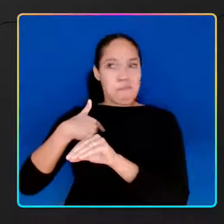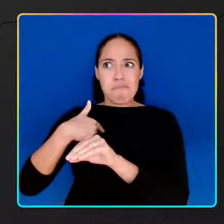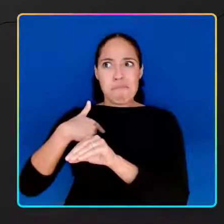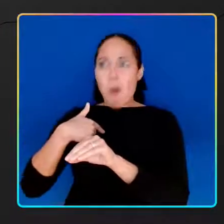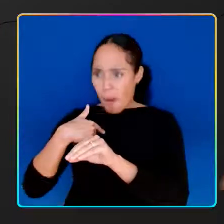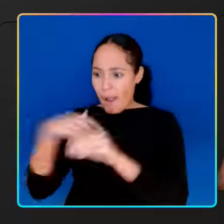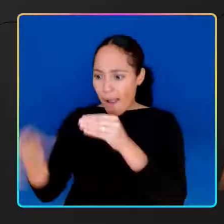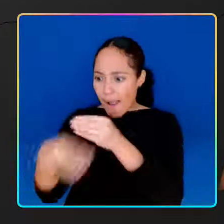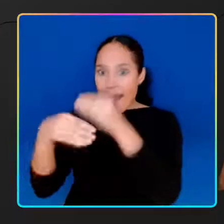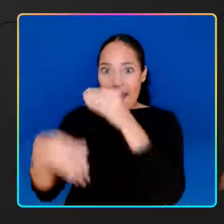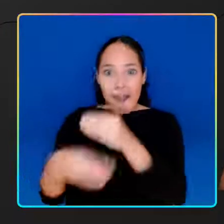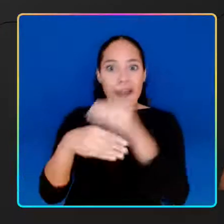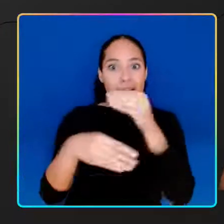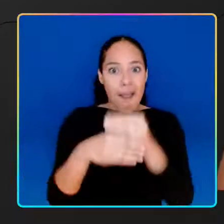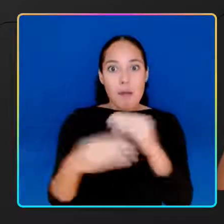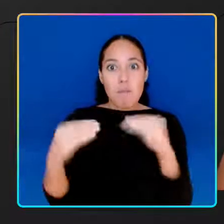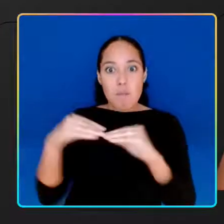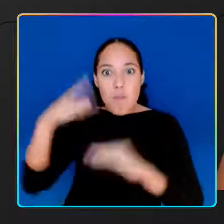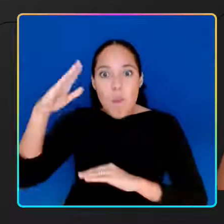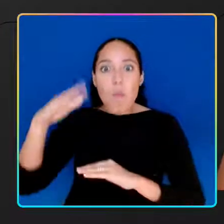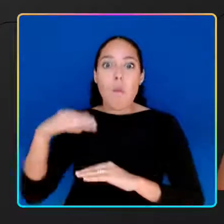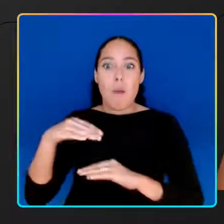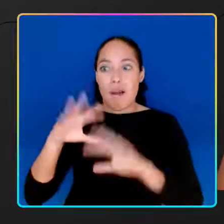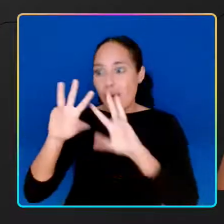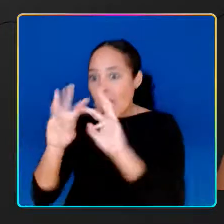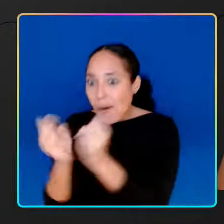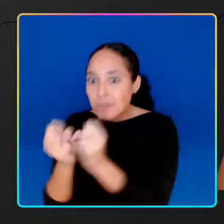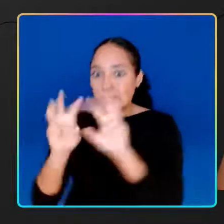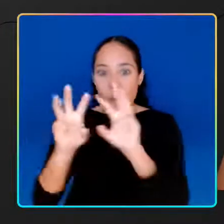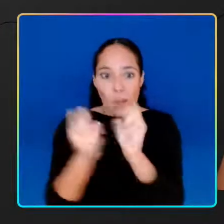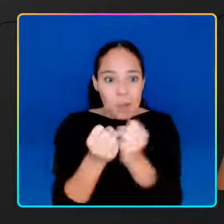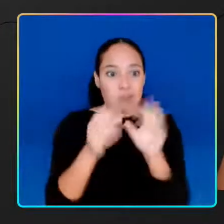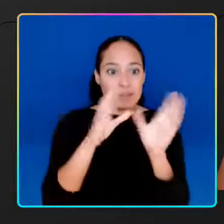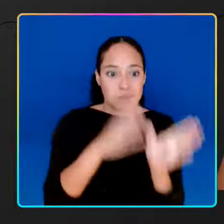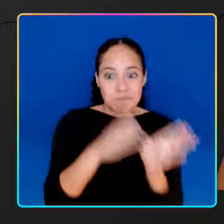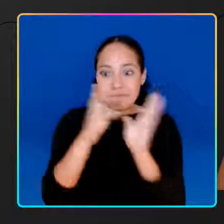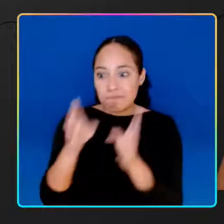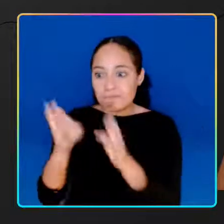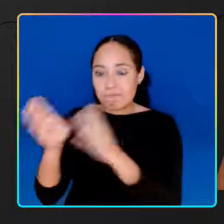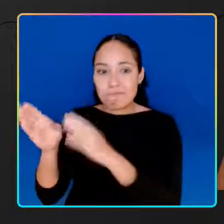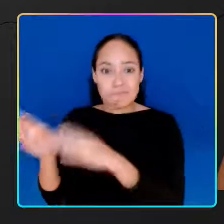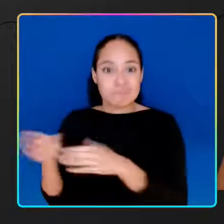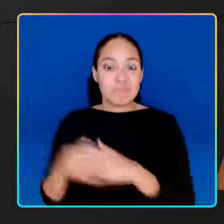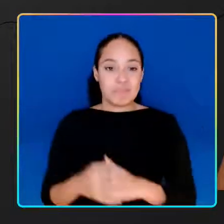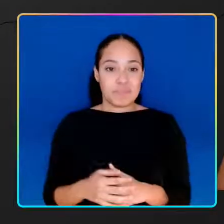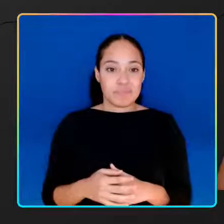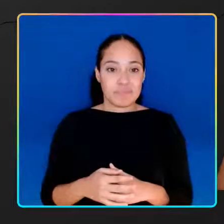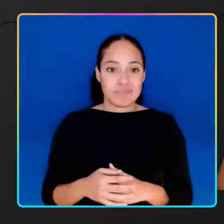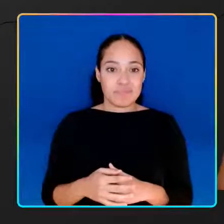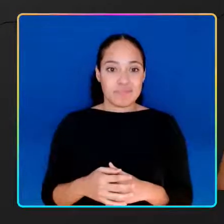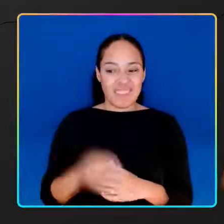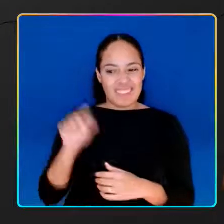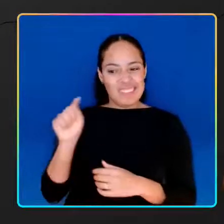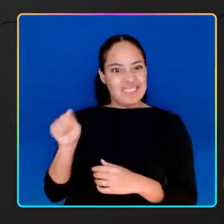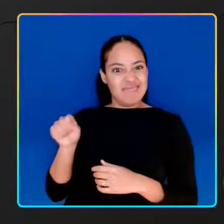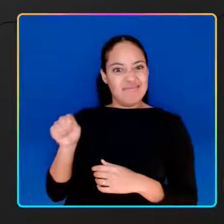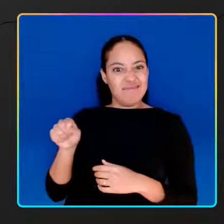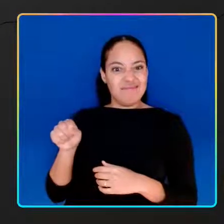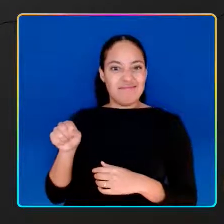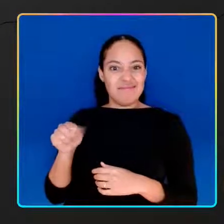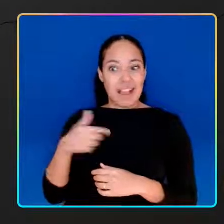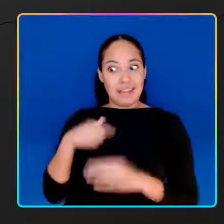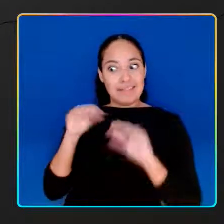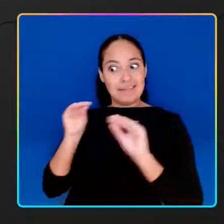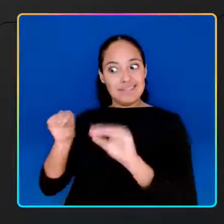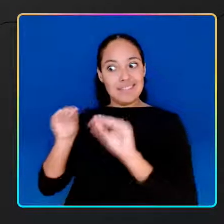pipeline, so I start to the other one, and suddenly I get all of them. And that's the kind of I teach that, but I